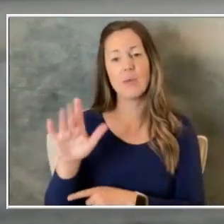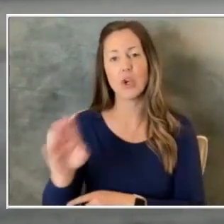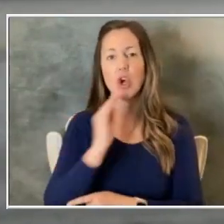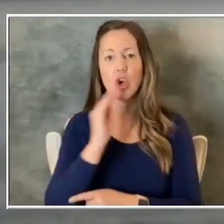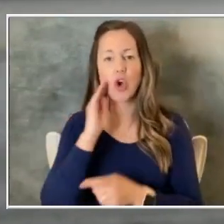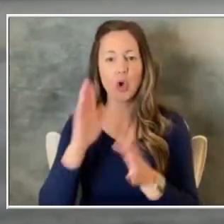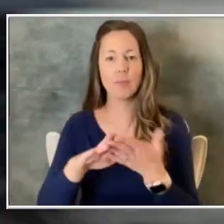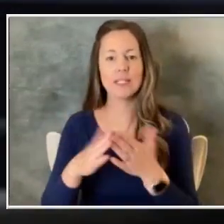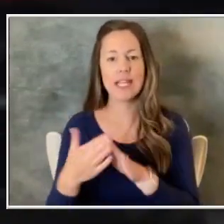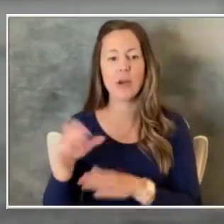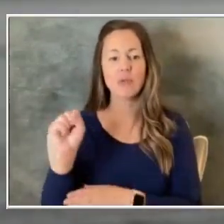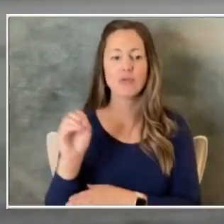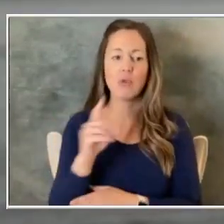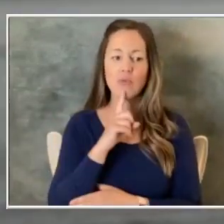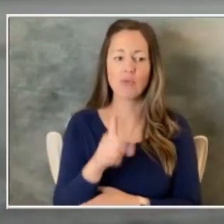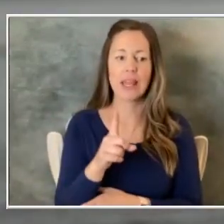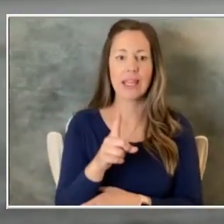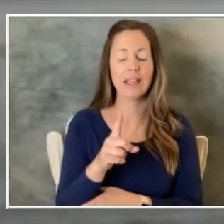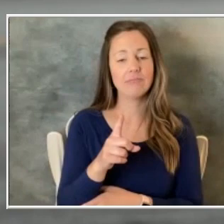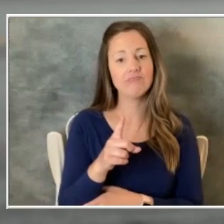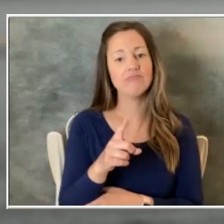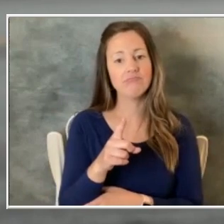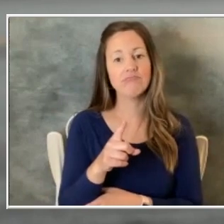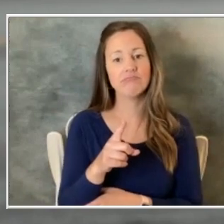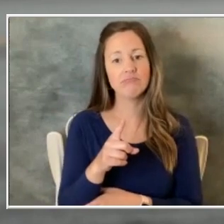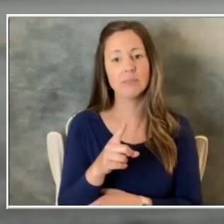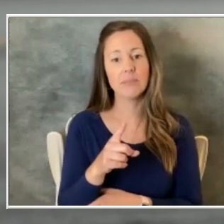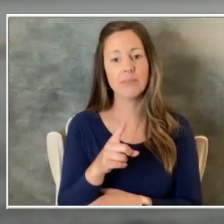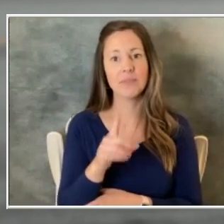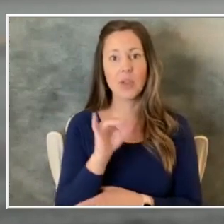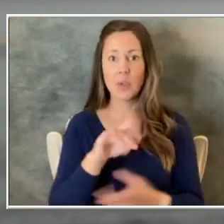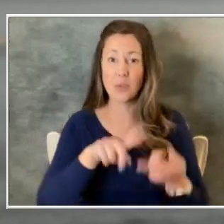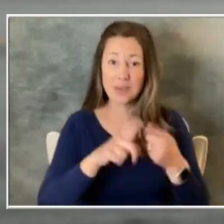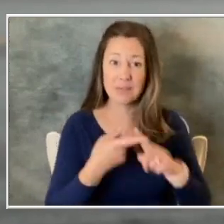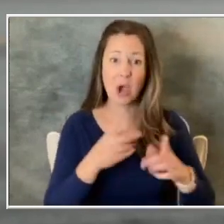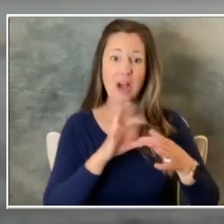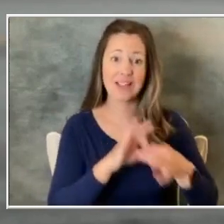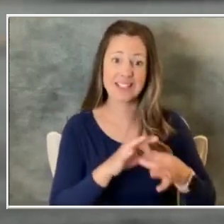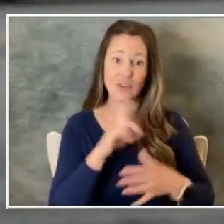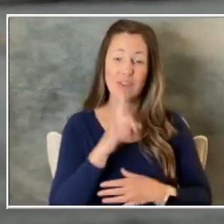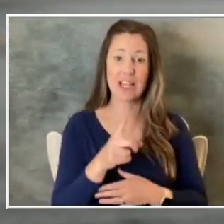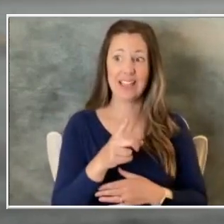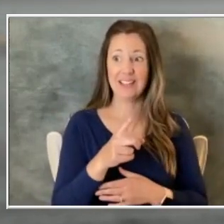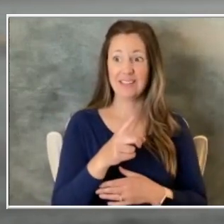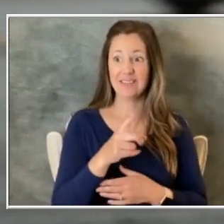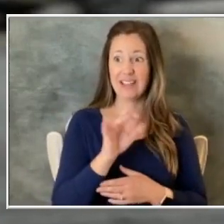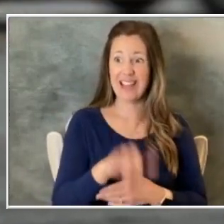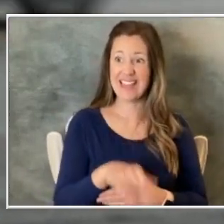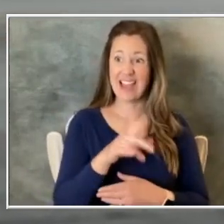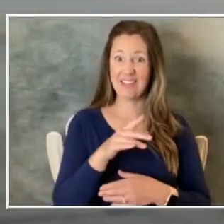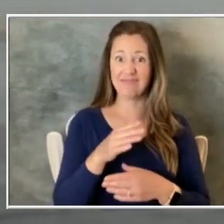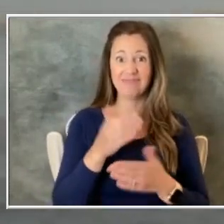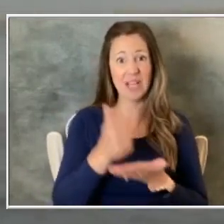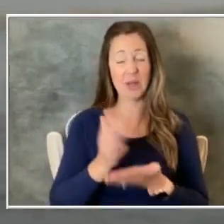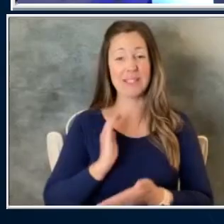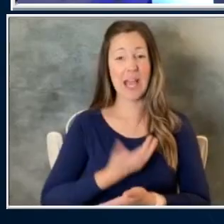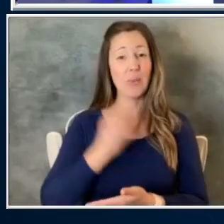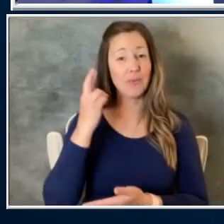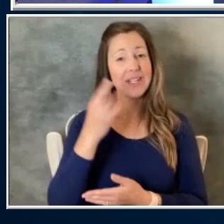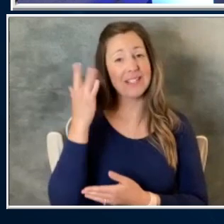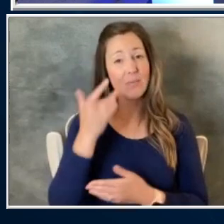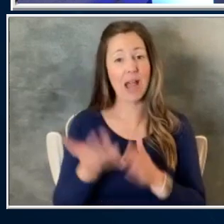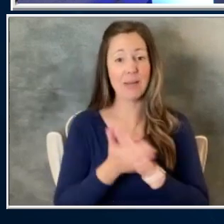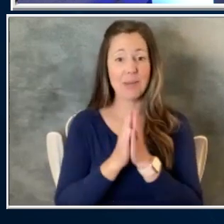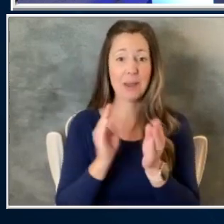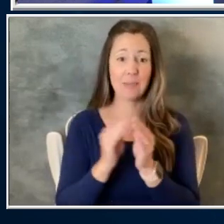So we just, it just, these bonds go on, our whys become stronger through the years. All right, we're going to go around here and